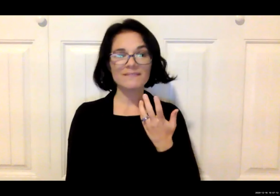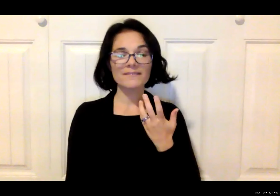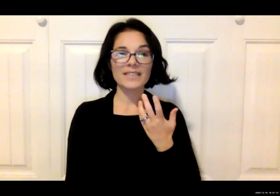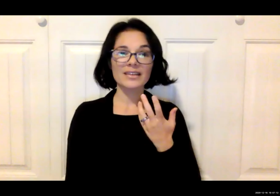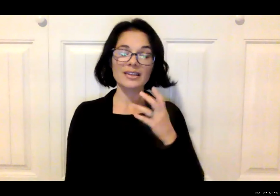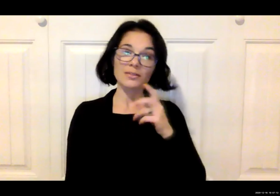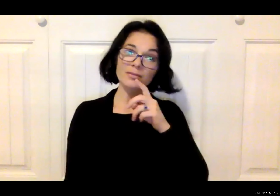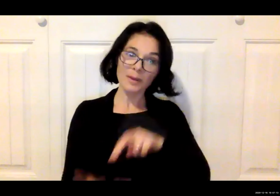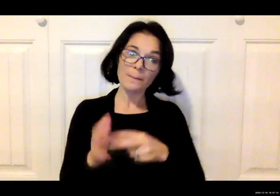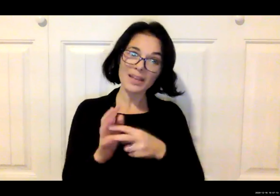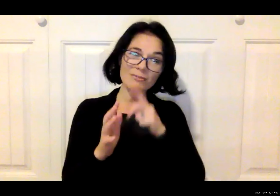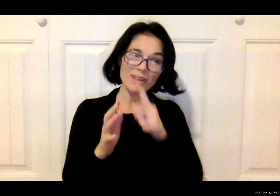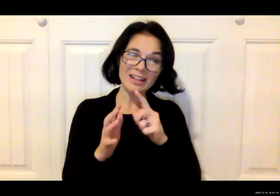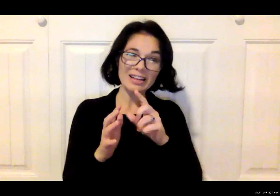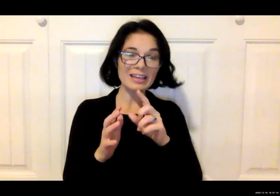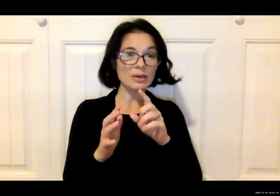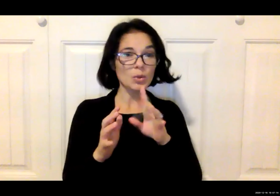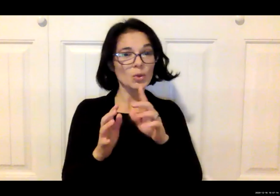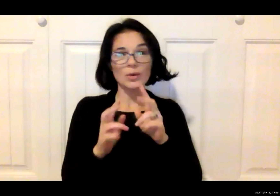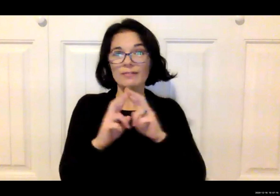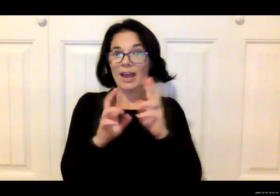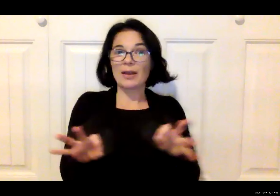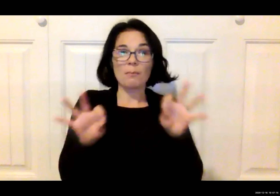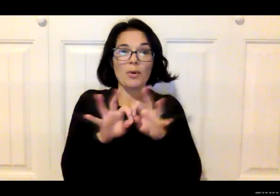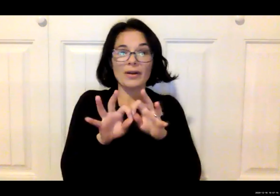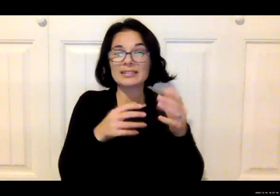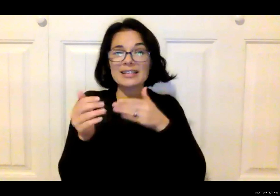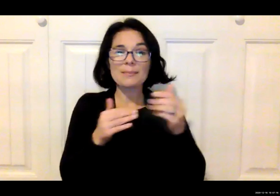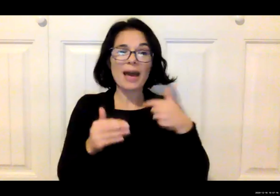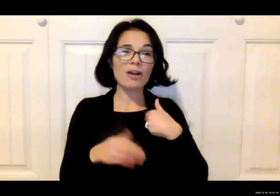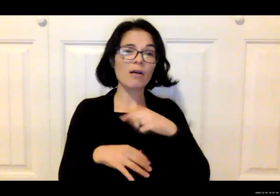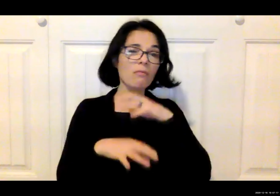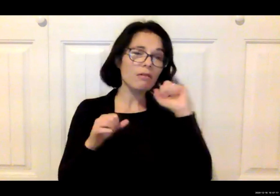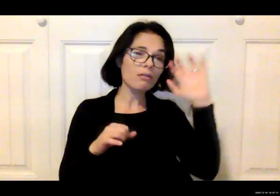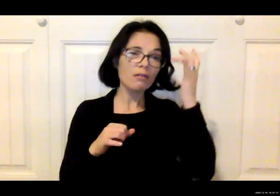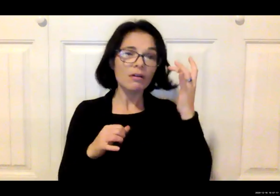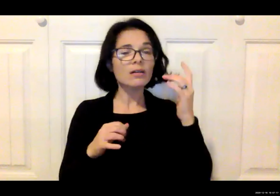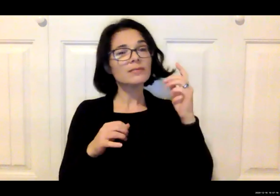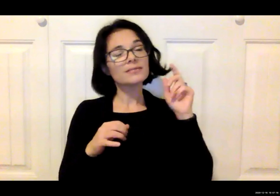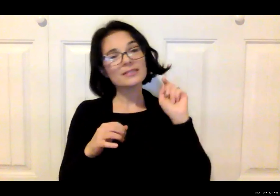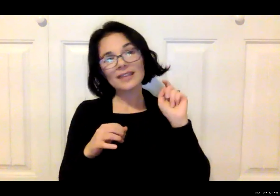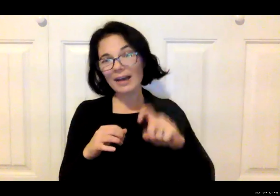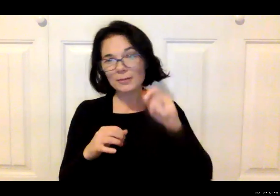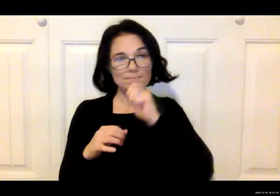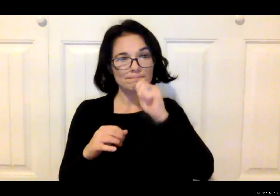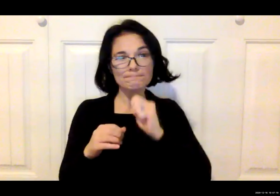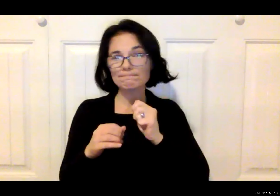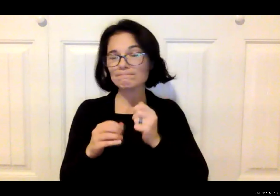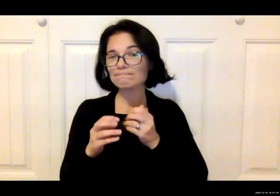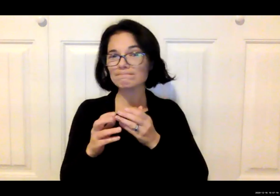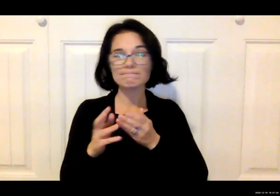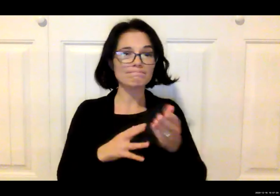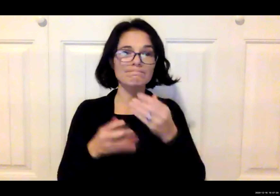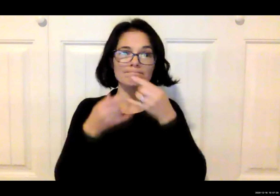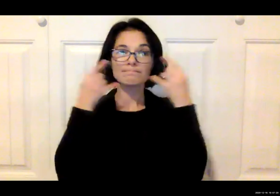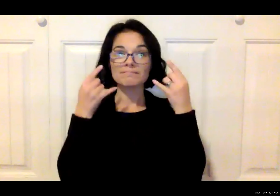much more important for us to keep wearing masks, even if we're tired. And it is frustrating, and I completely sympathize. I have not seen